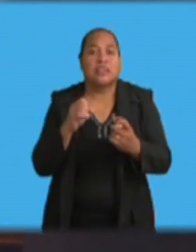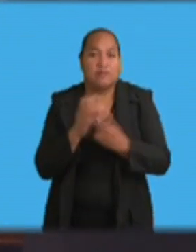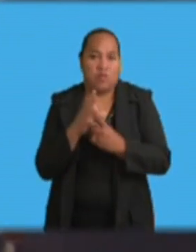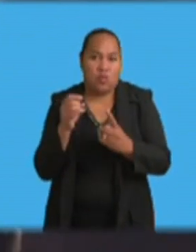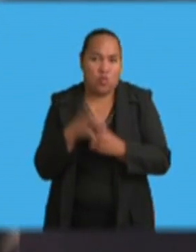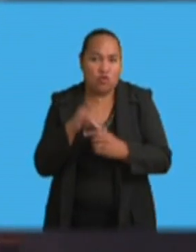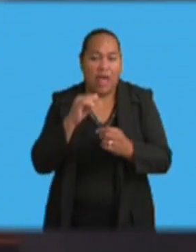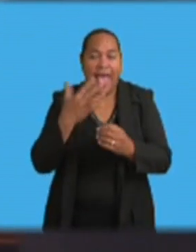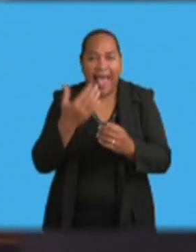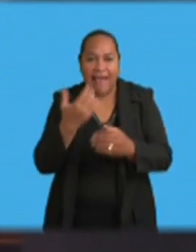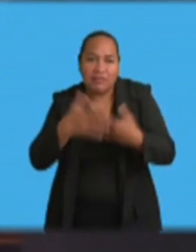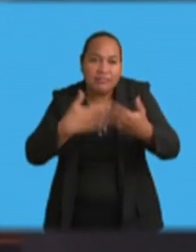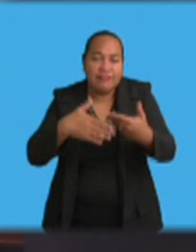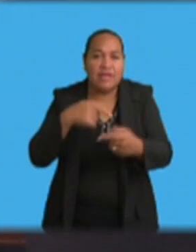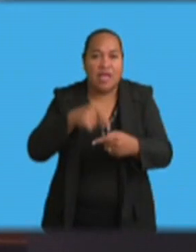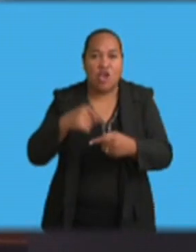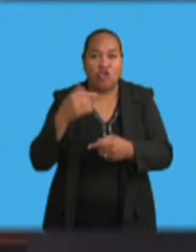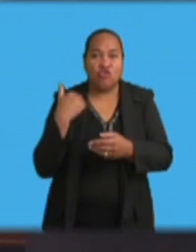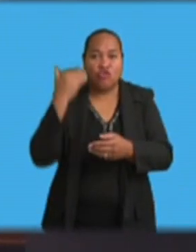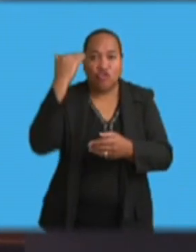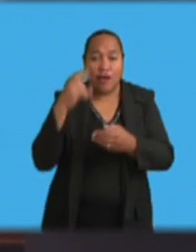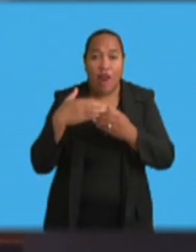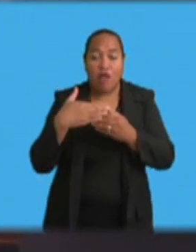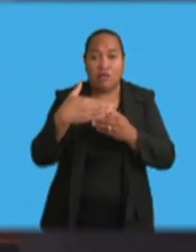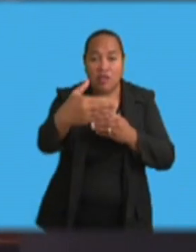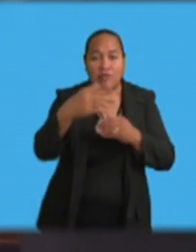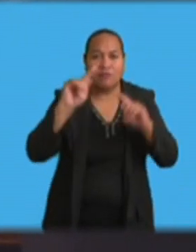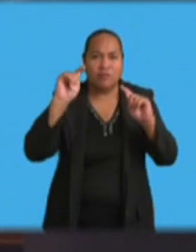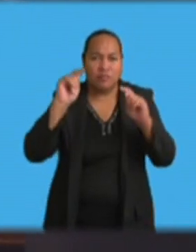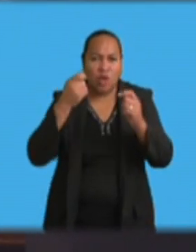long-term goals which include the need for scientific data,